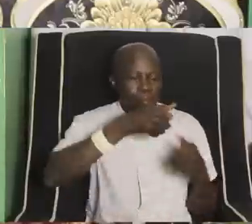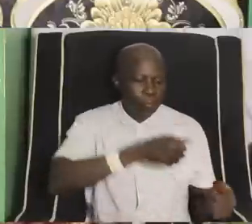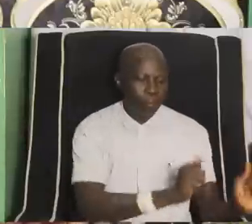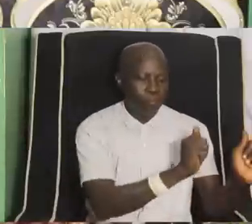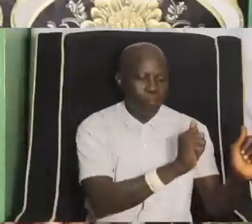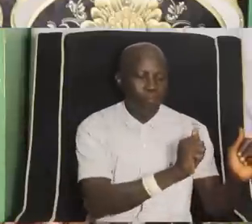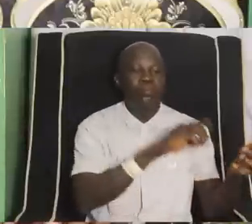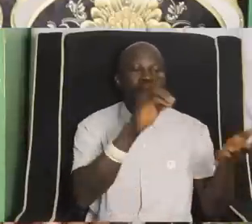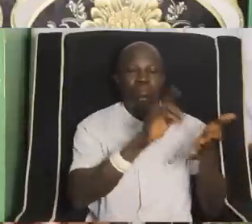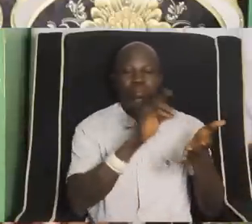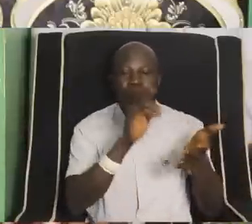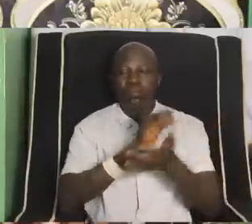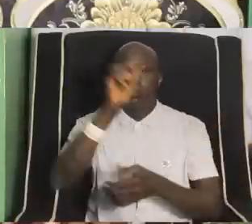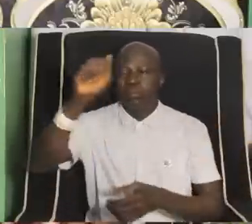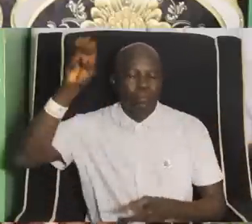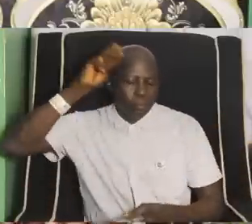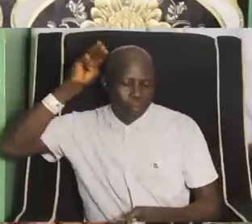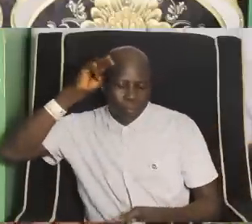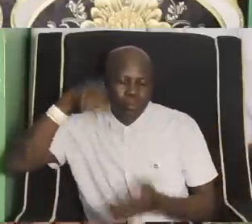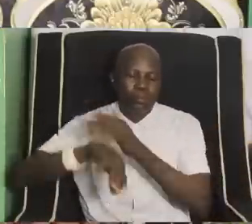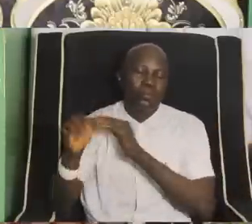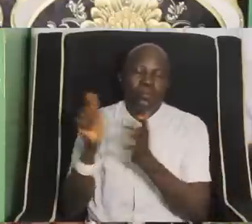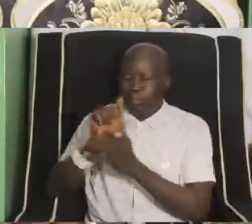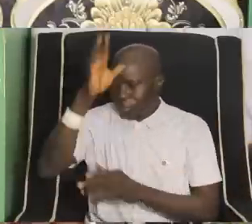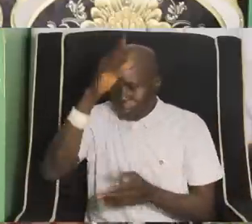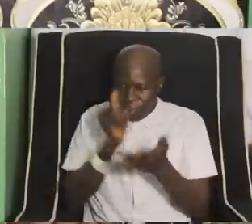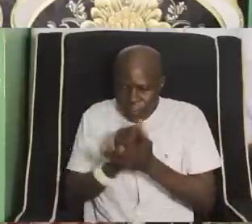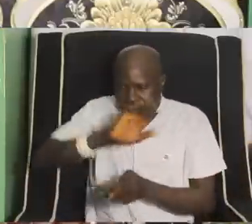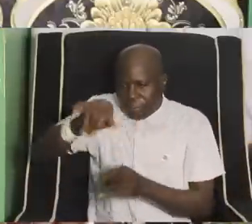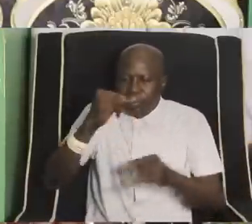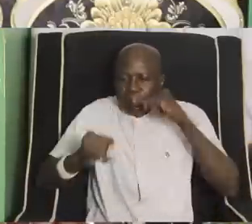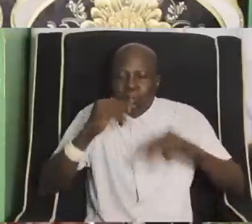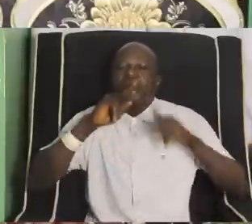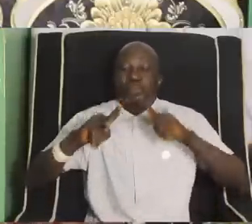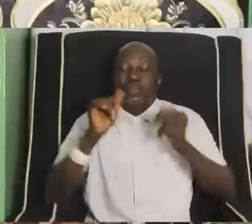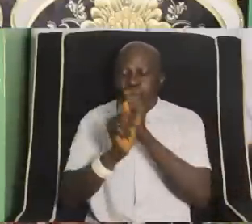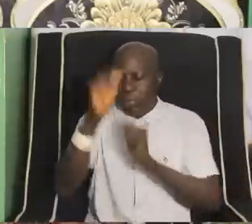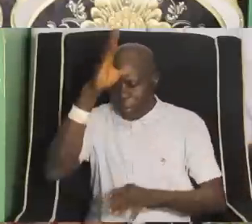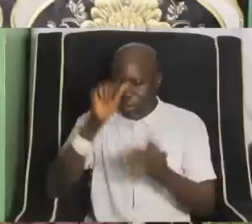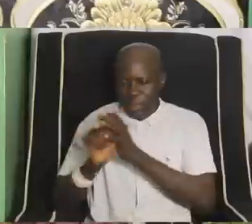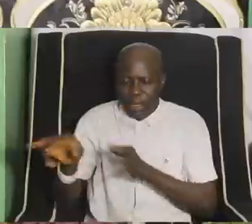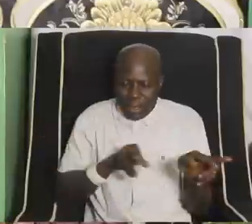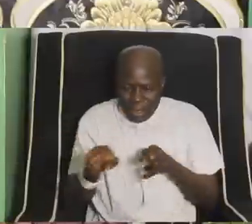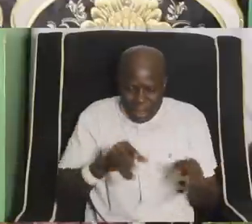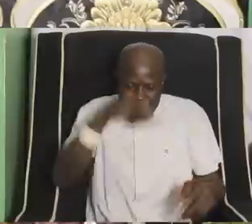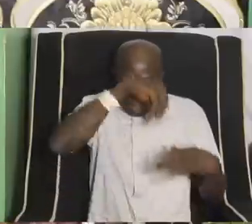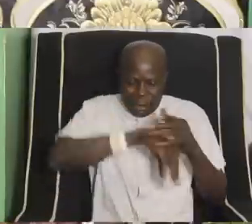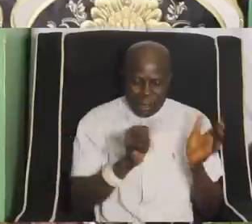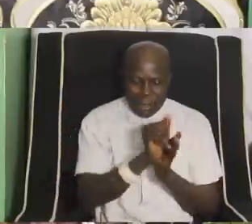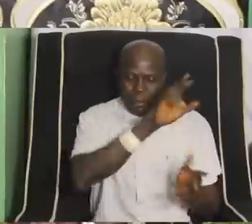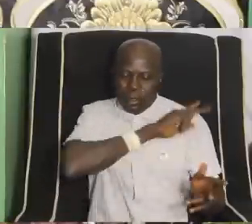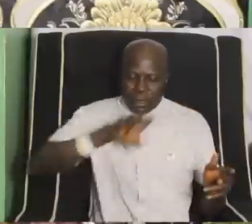is apostle. Dr. FMO Mustafa JP BabaSebioba lati jo Syrian Kagorin